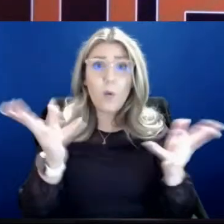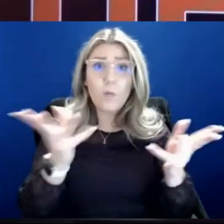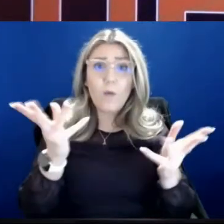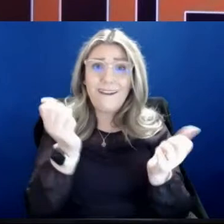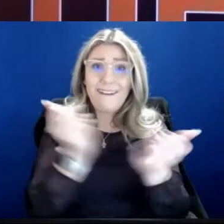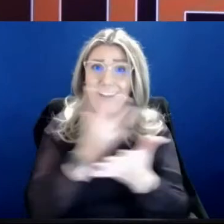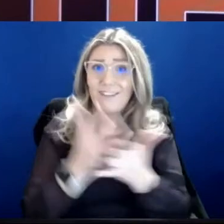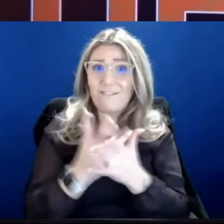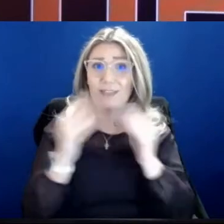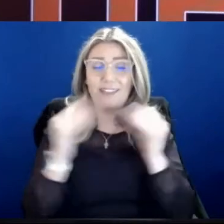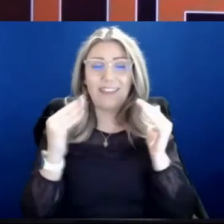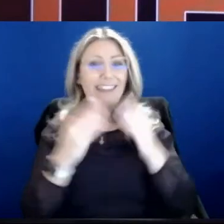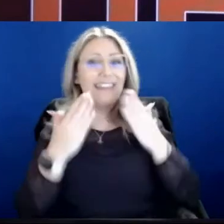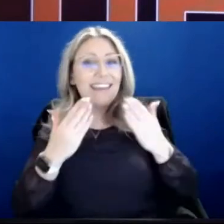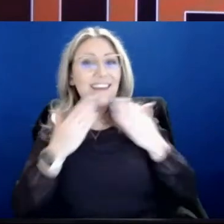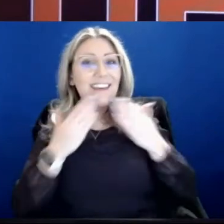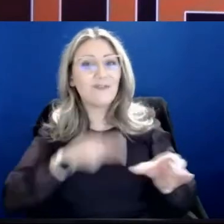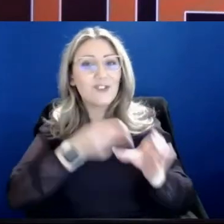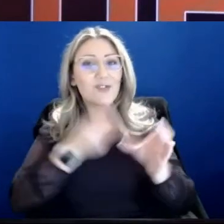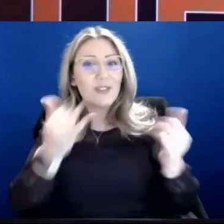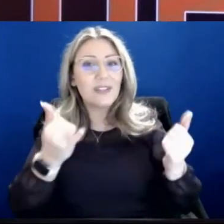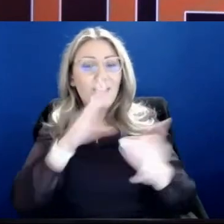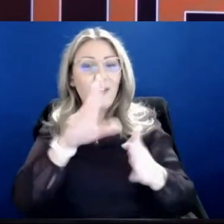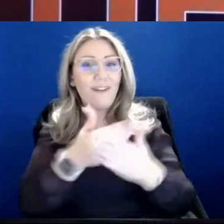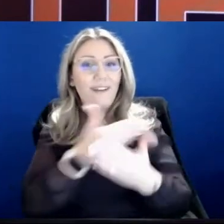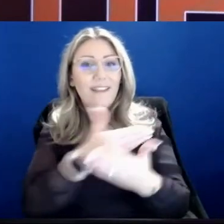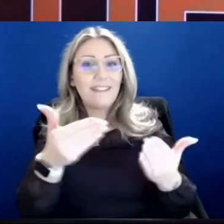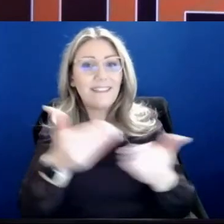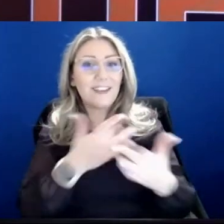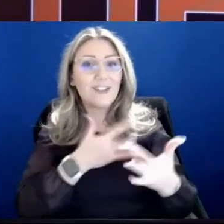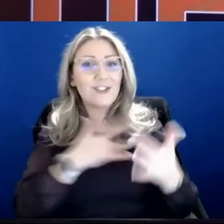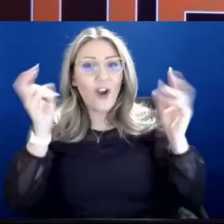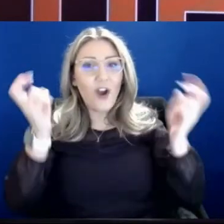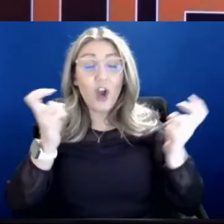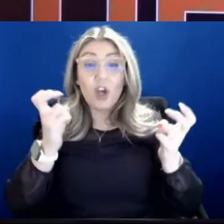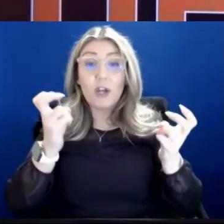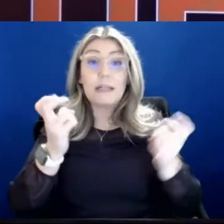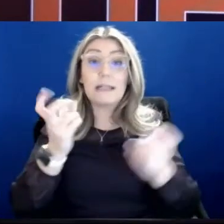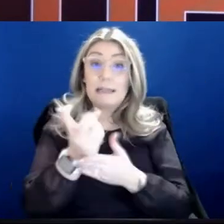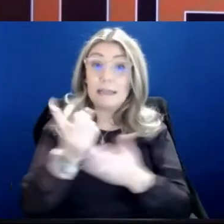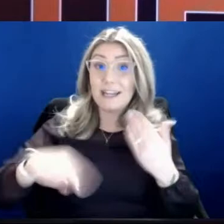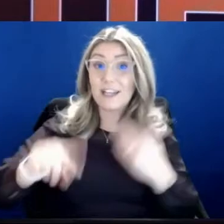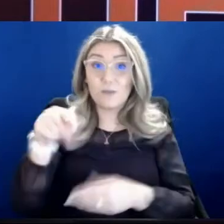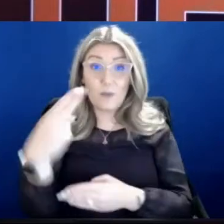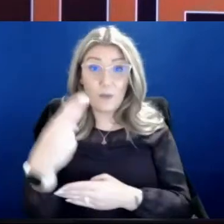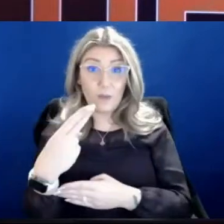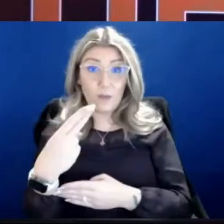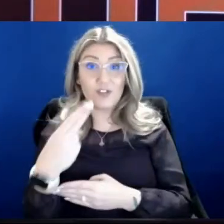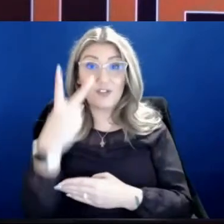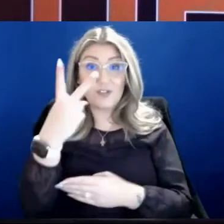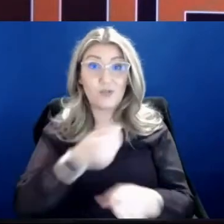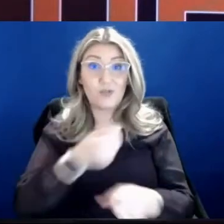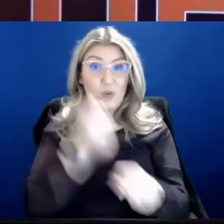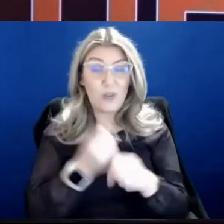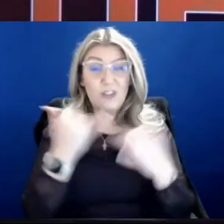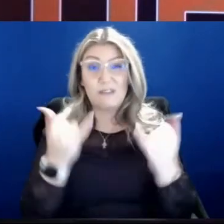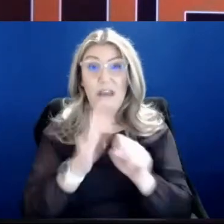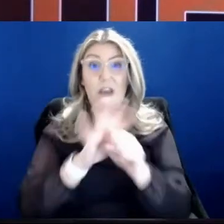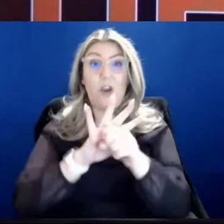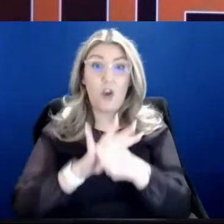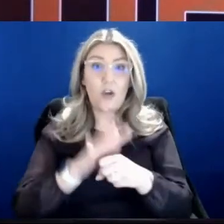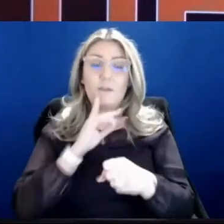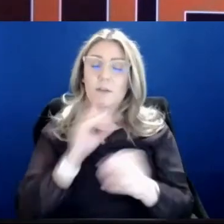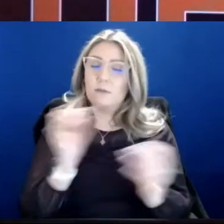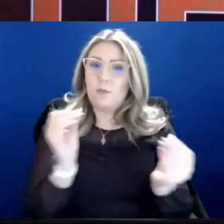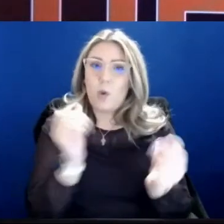Thank you for joining us today on All Things Heart. Coming up next Thursday, we're 2 years into the pandemic. It is no secret many people